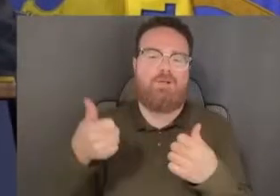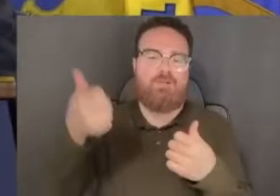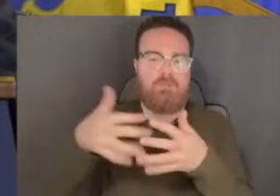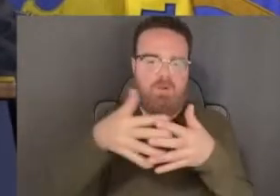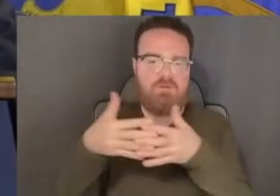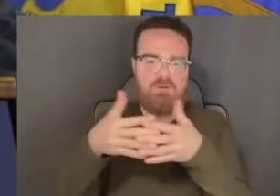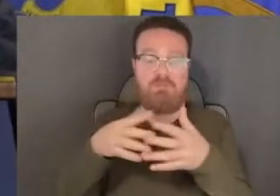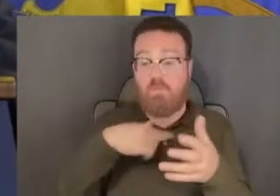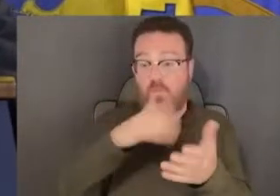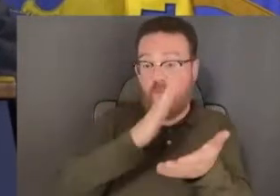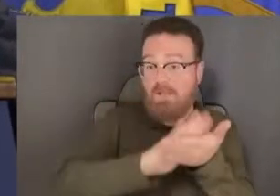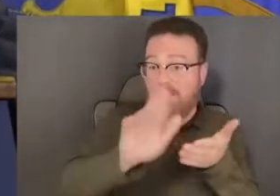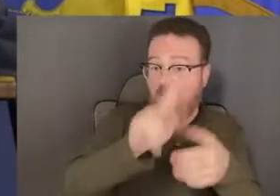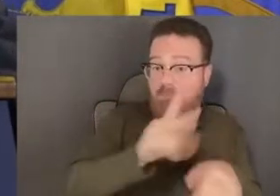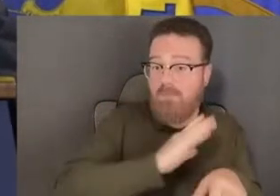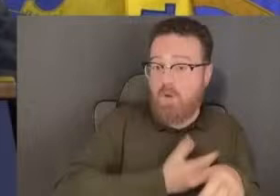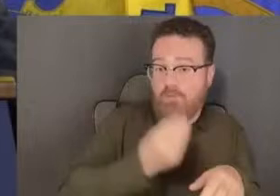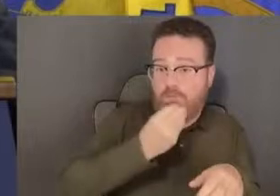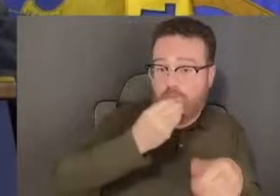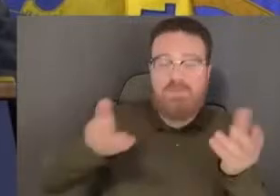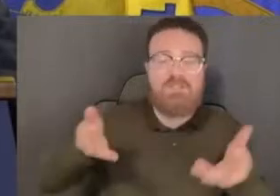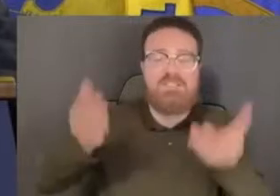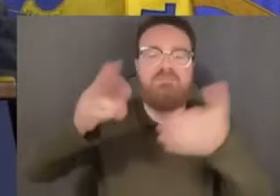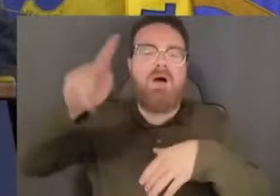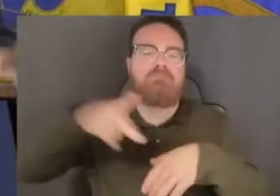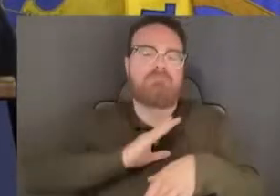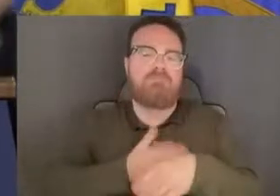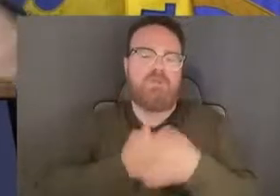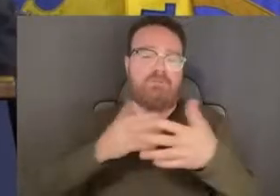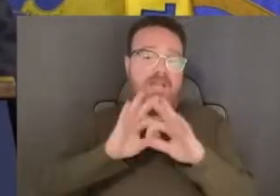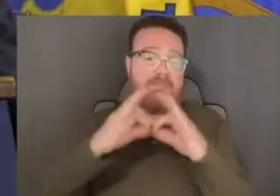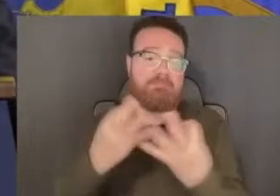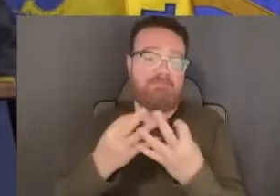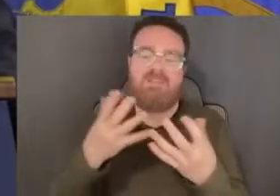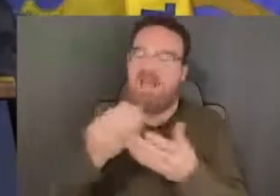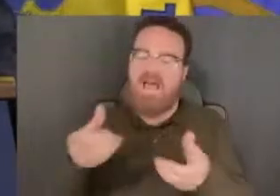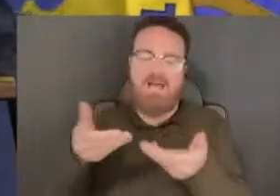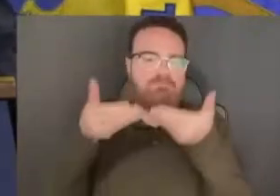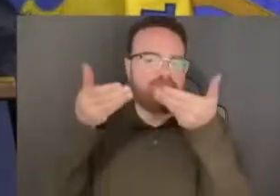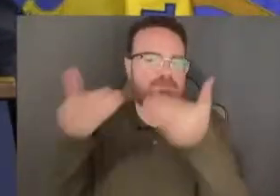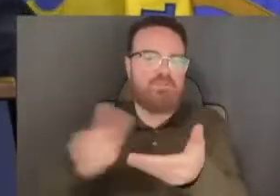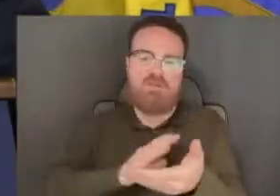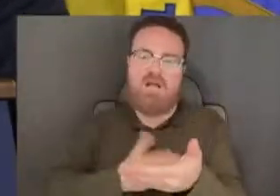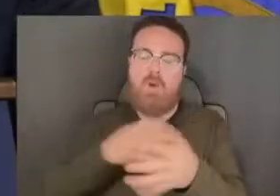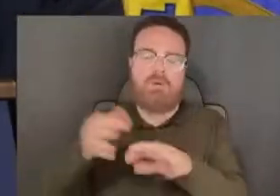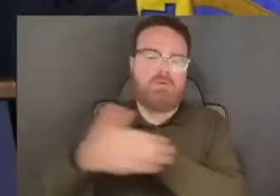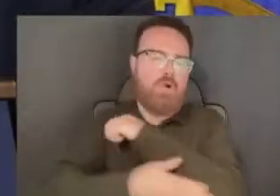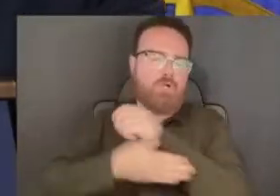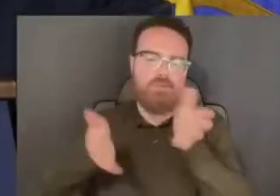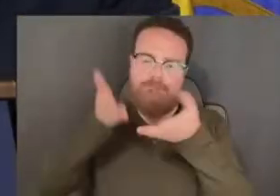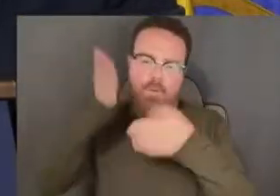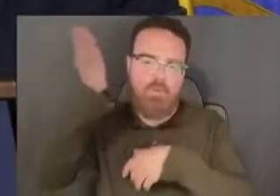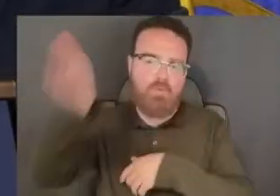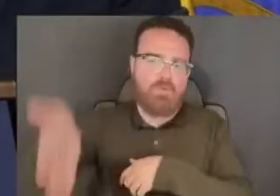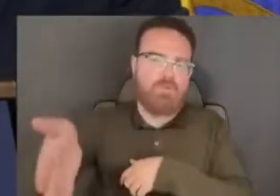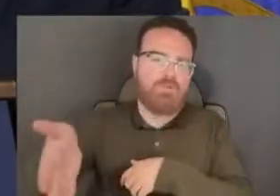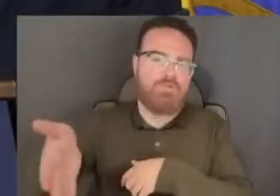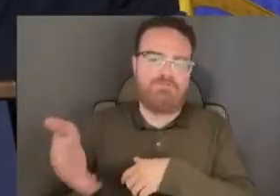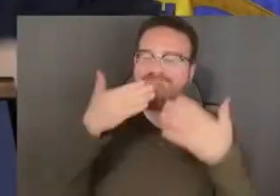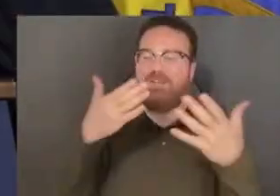our families, and let's move our country forward. Thank you, and let's get to work.